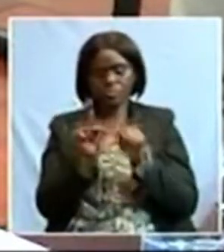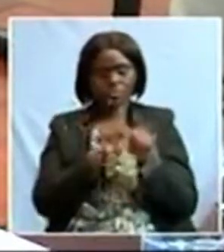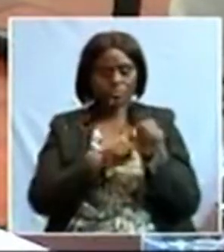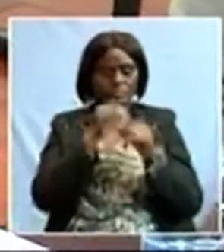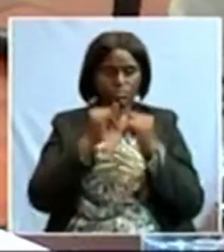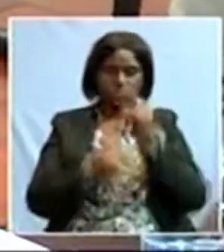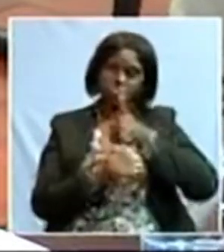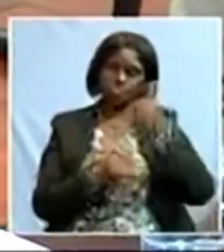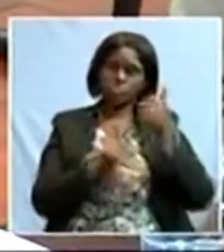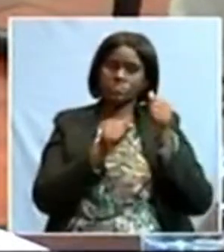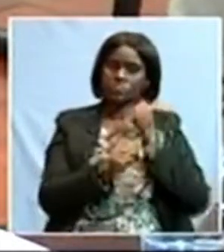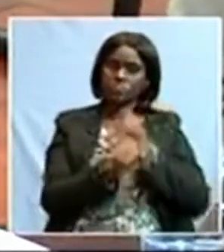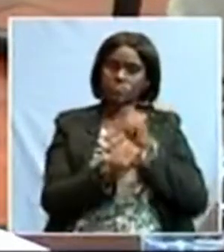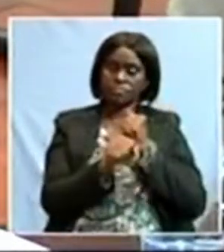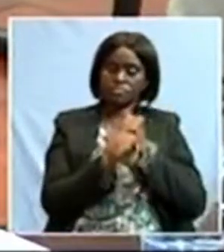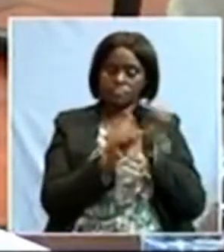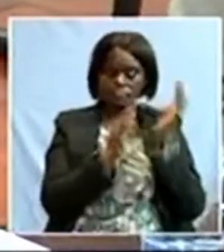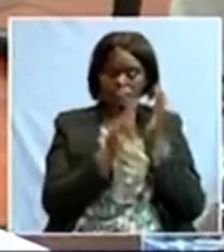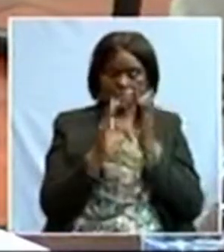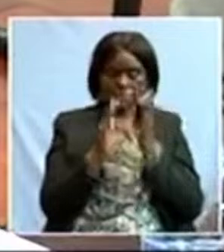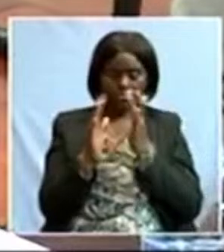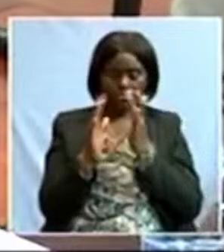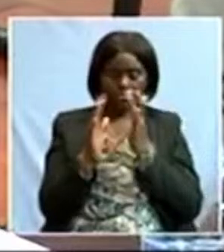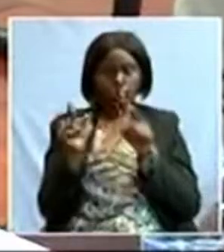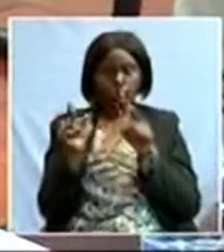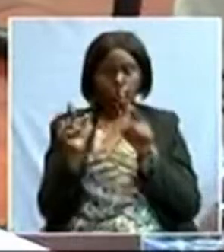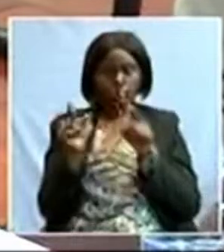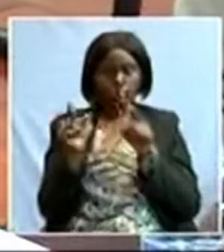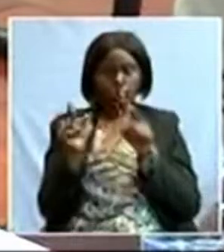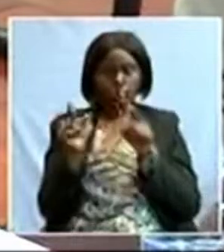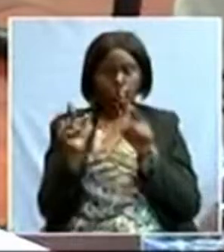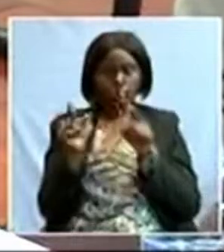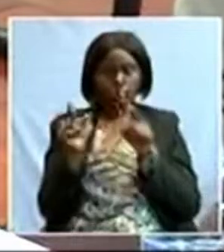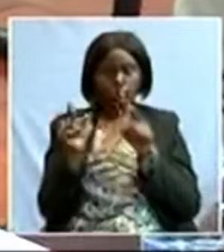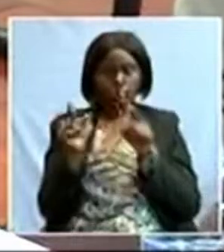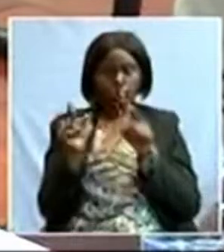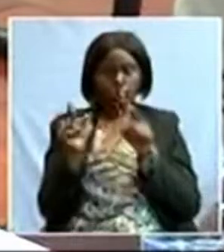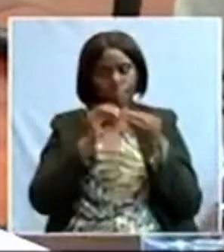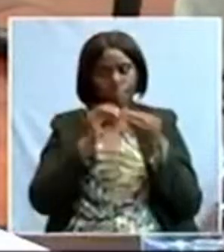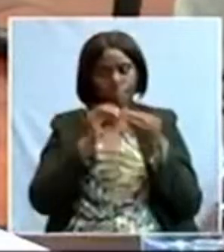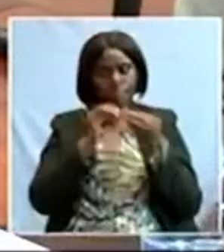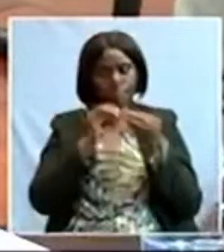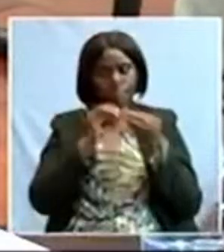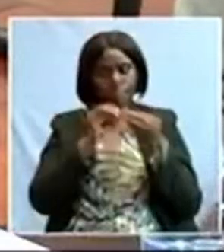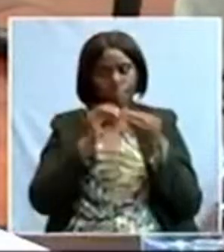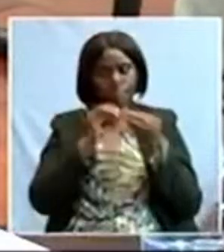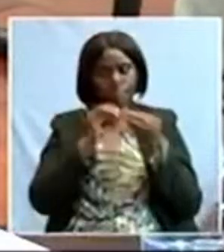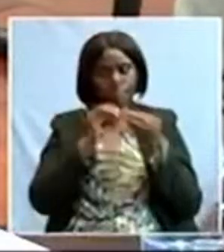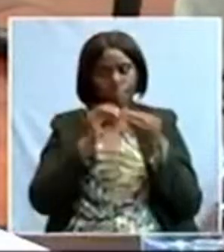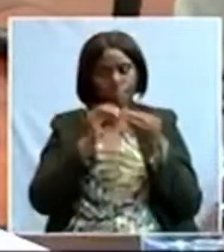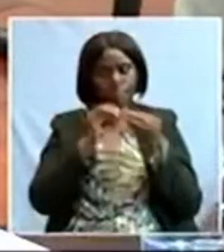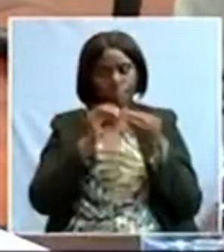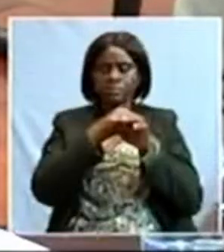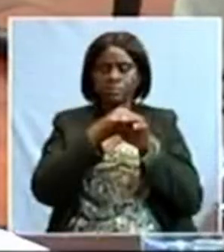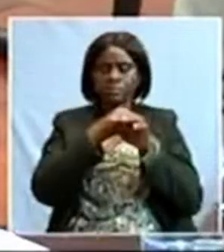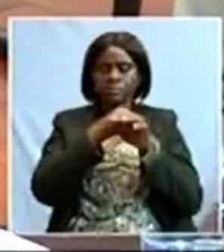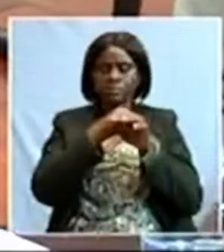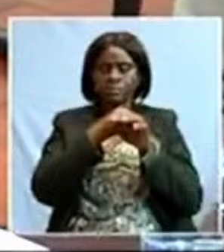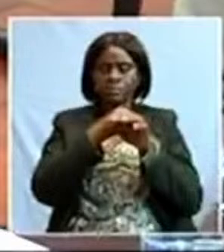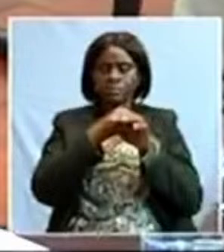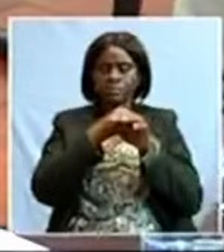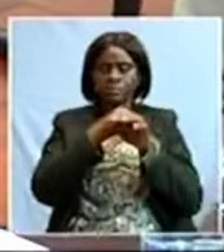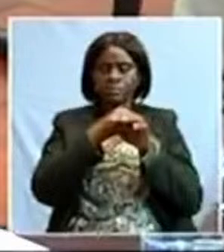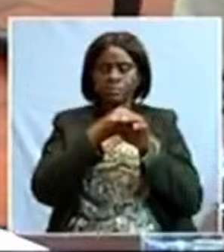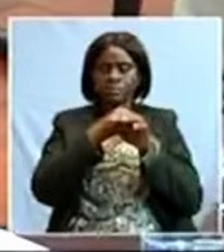the remaining works. Remedial measure. Management wishes to report that it shall ensure that it engages reliable